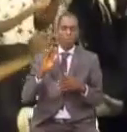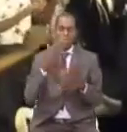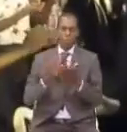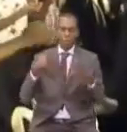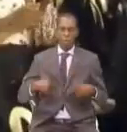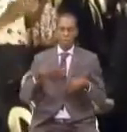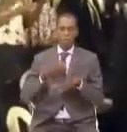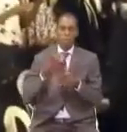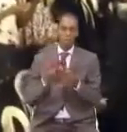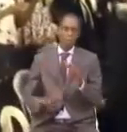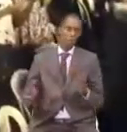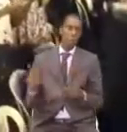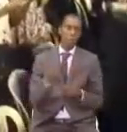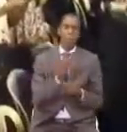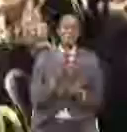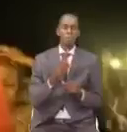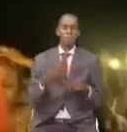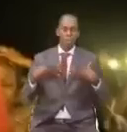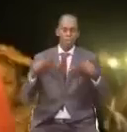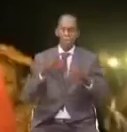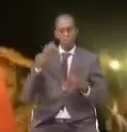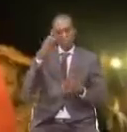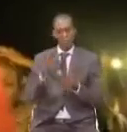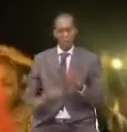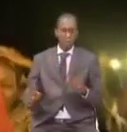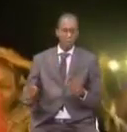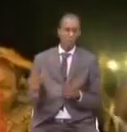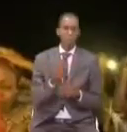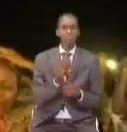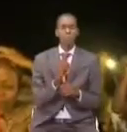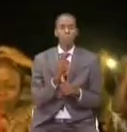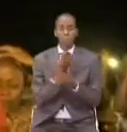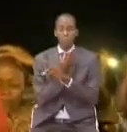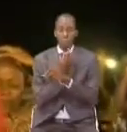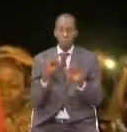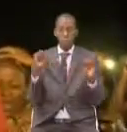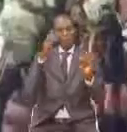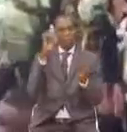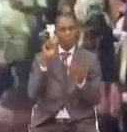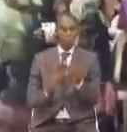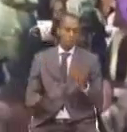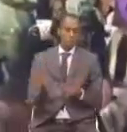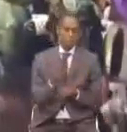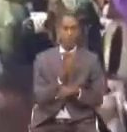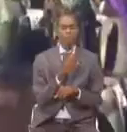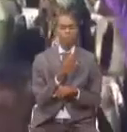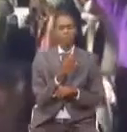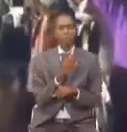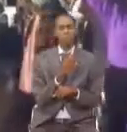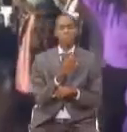everyone, healing for everyone, deliverance for everyone.